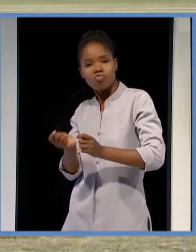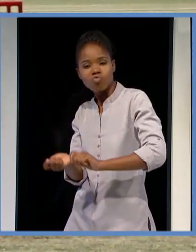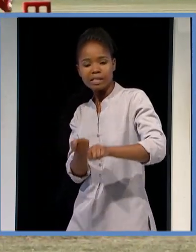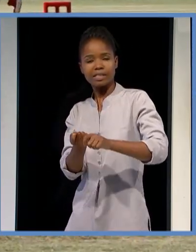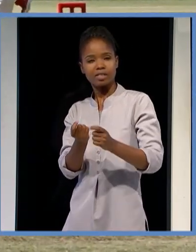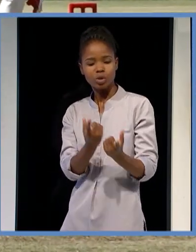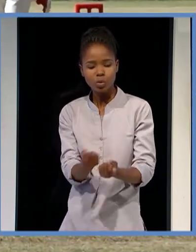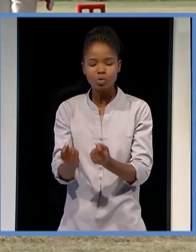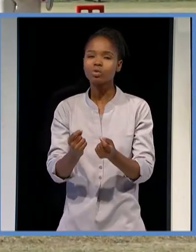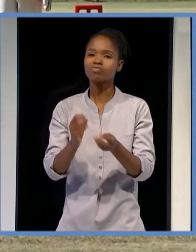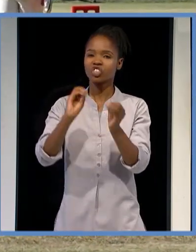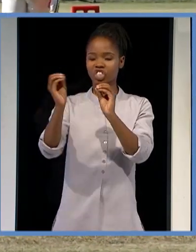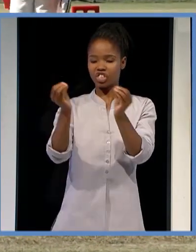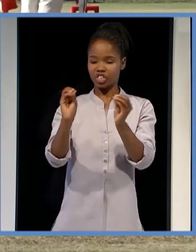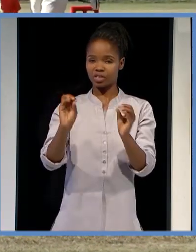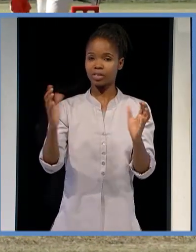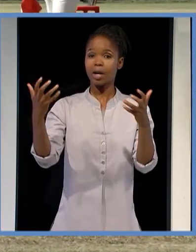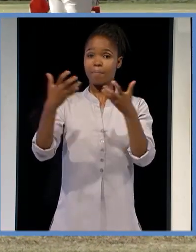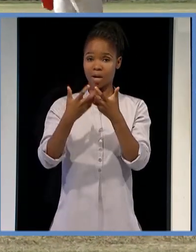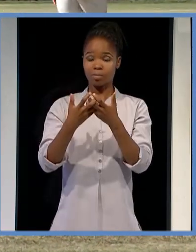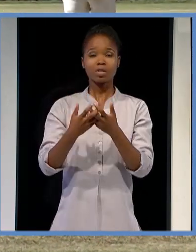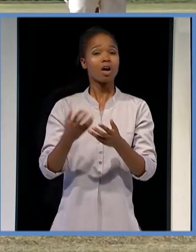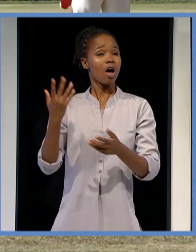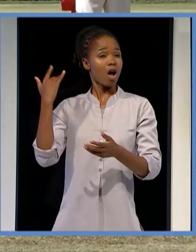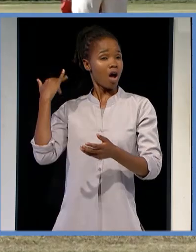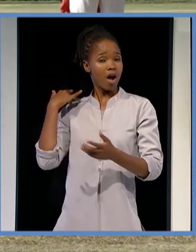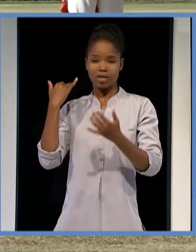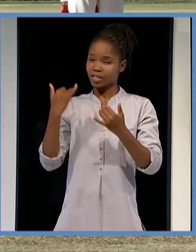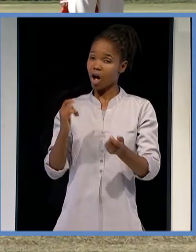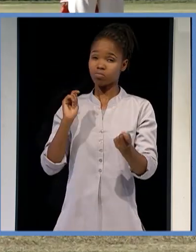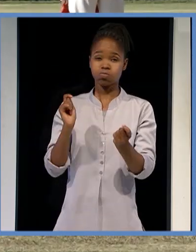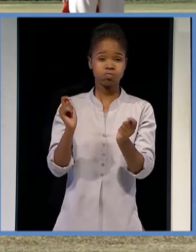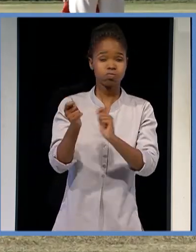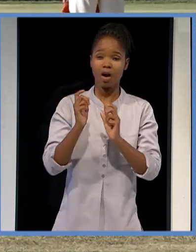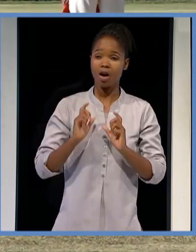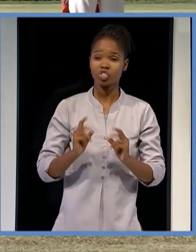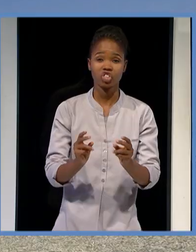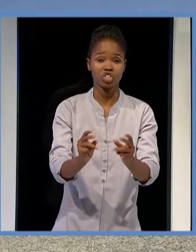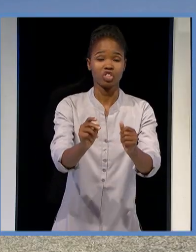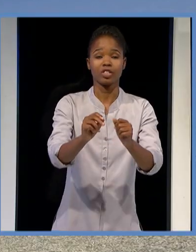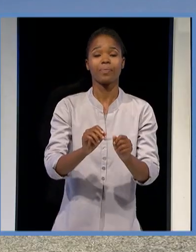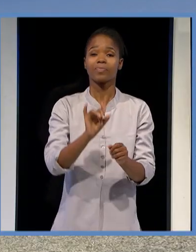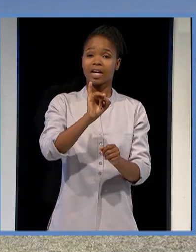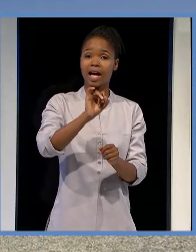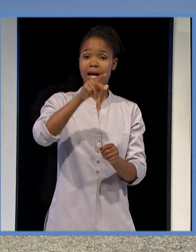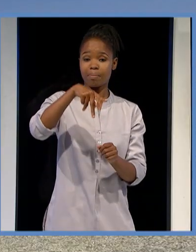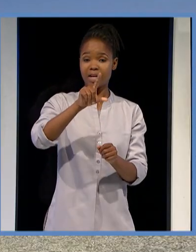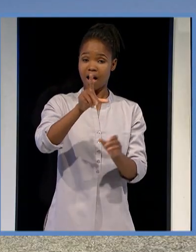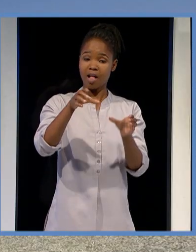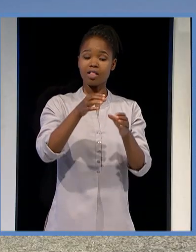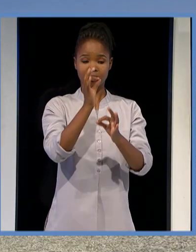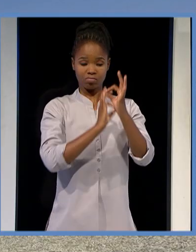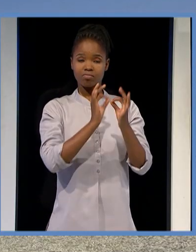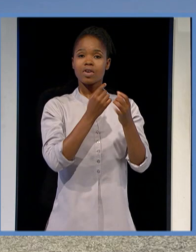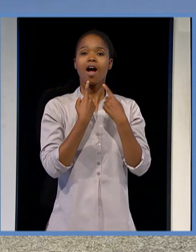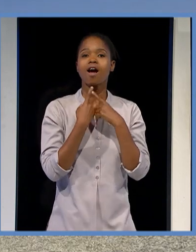So the type of brand of cricket has moved along very quickly. So especially when we watched the IPL came out, we saw there